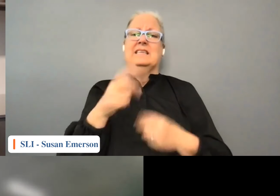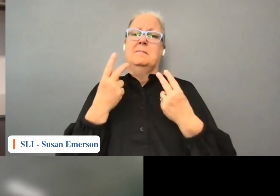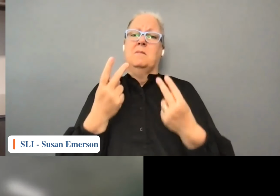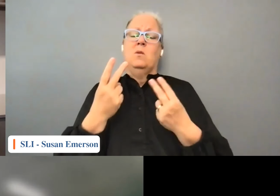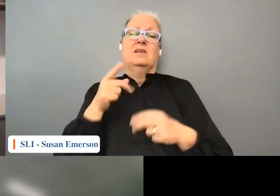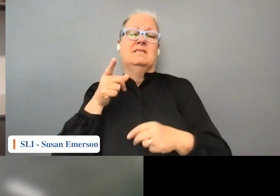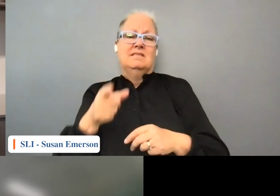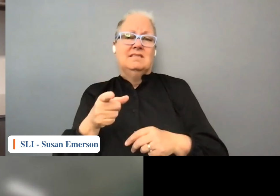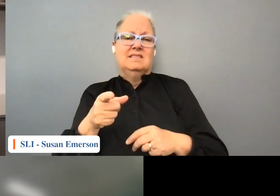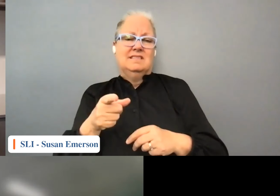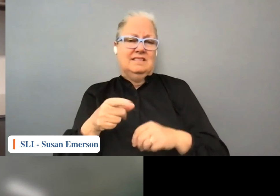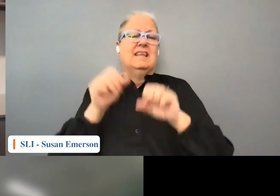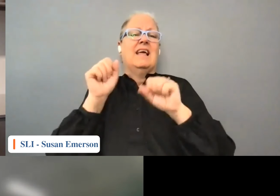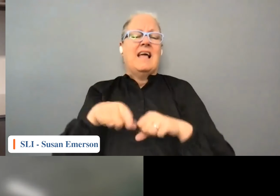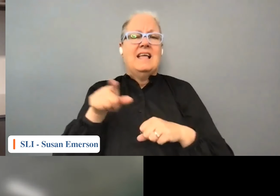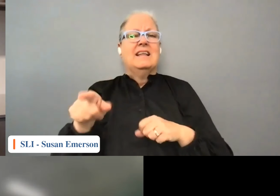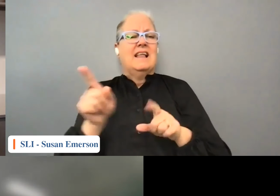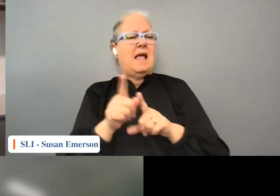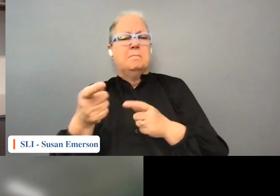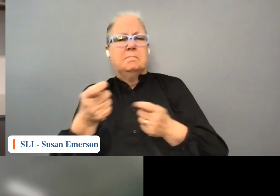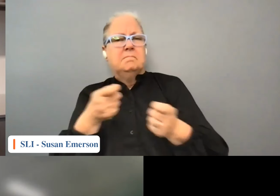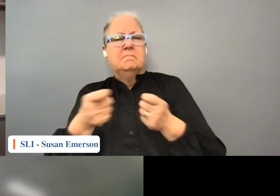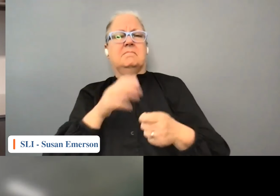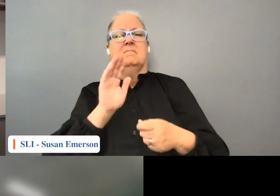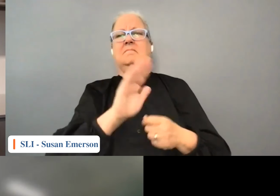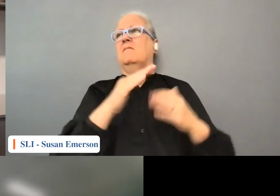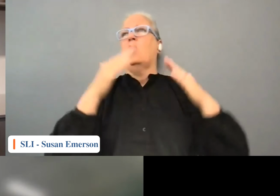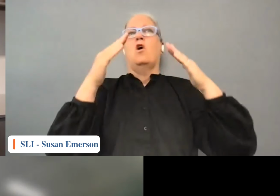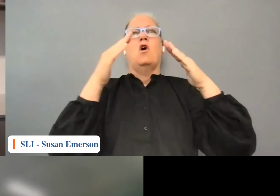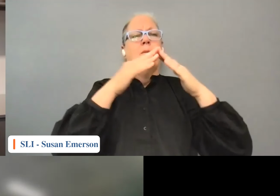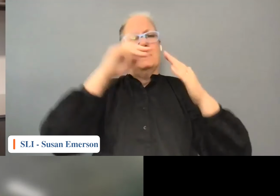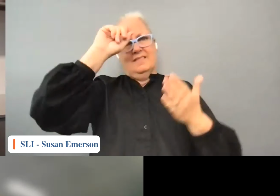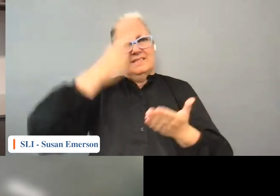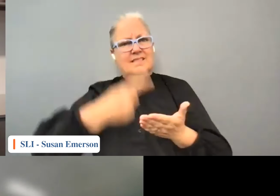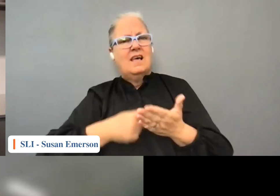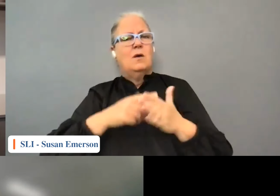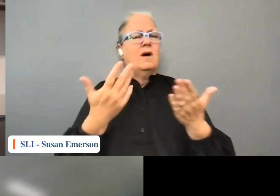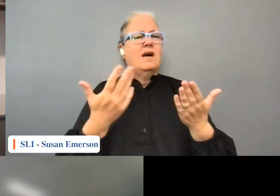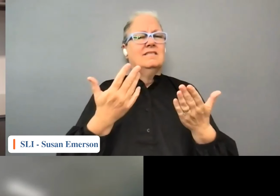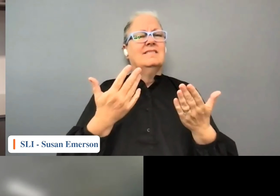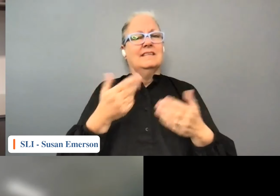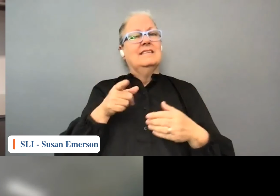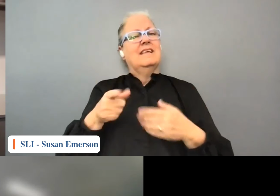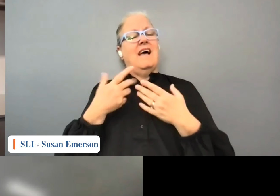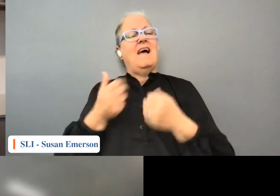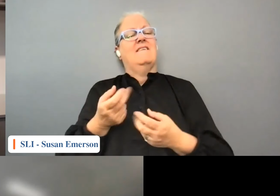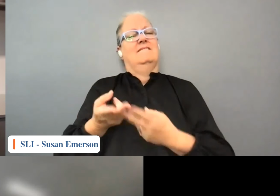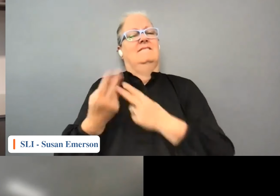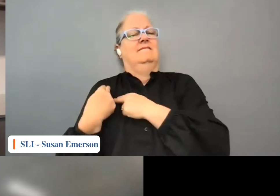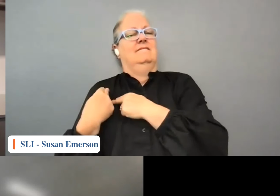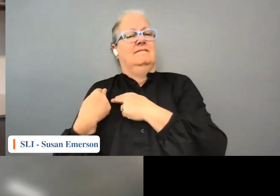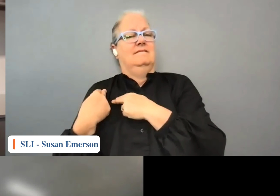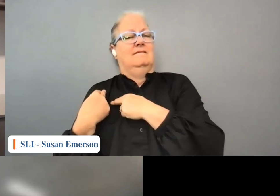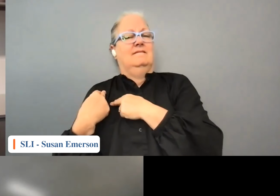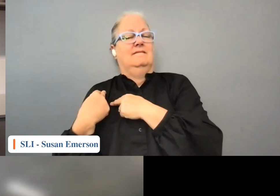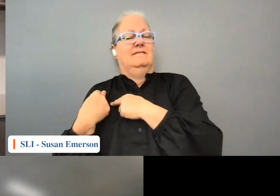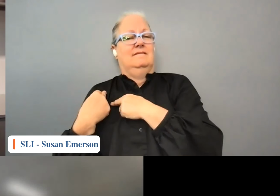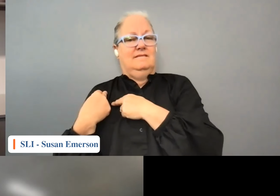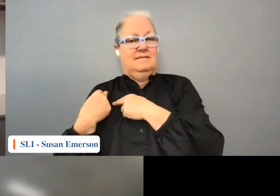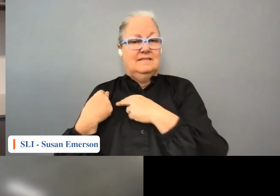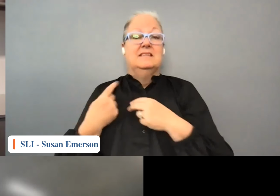and control over decisions in the household, a level of agency. This can address some of the drivers